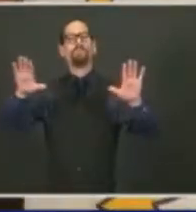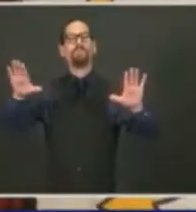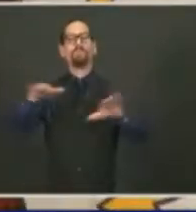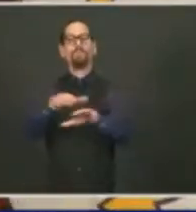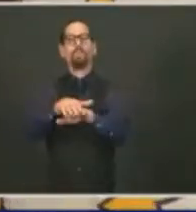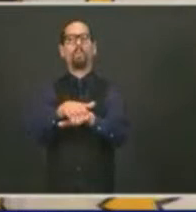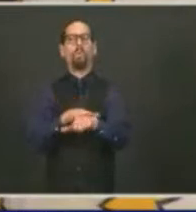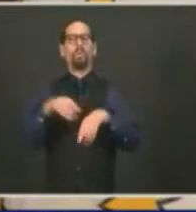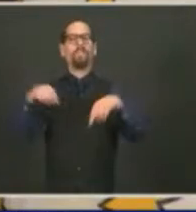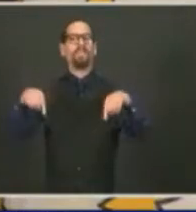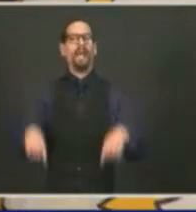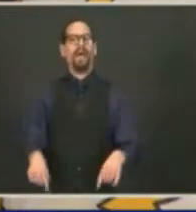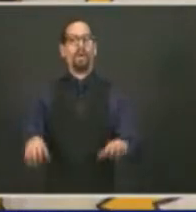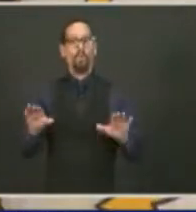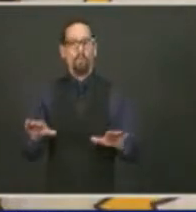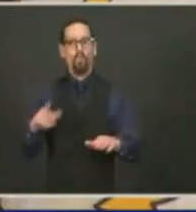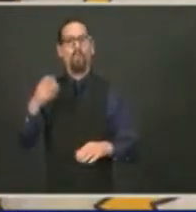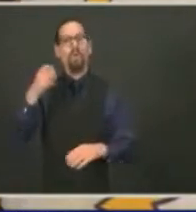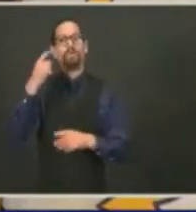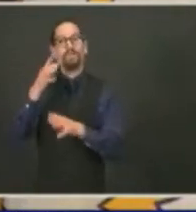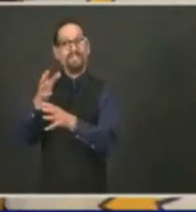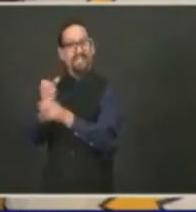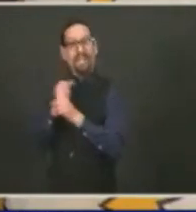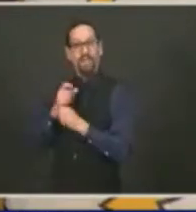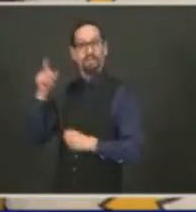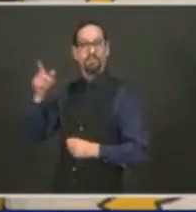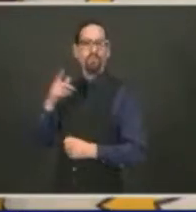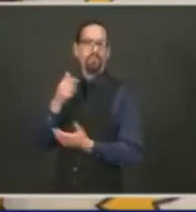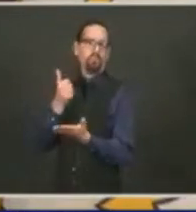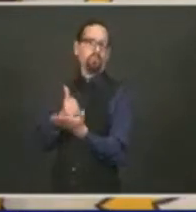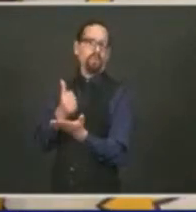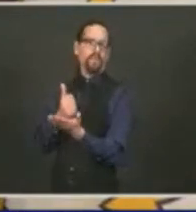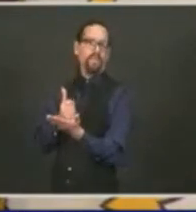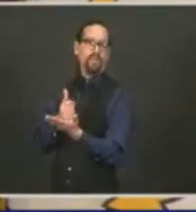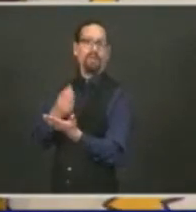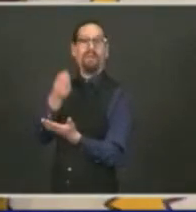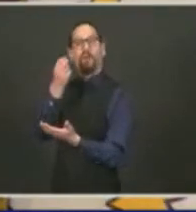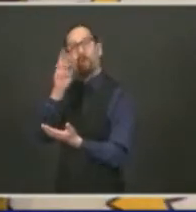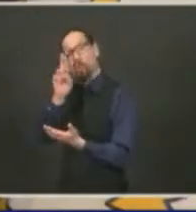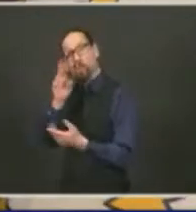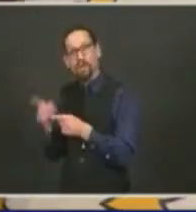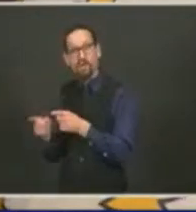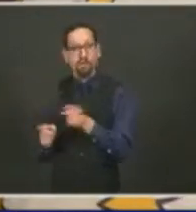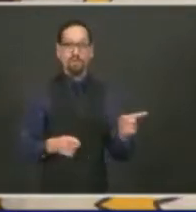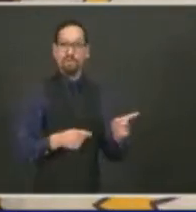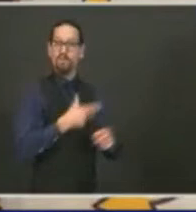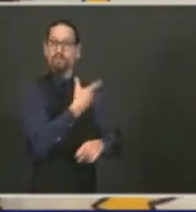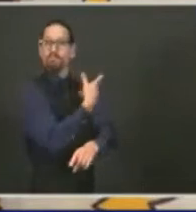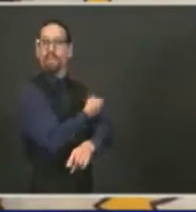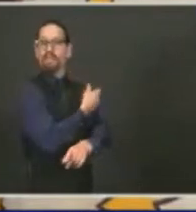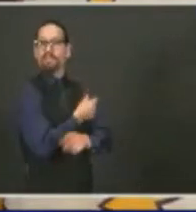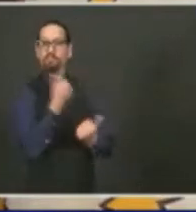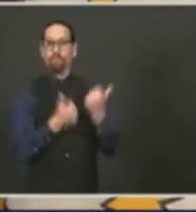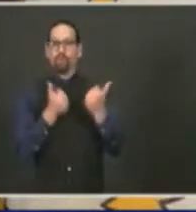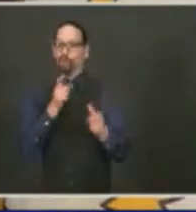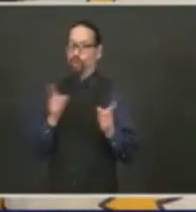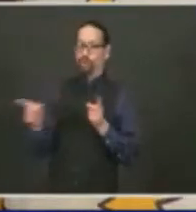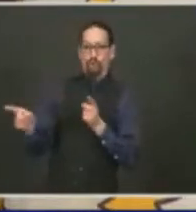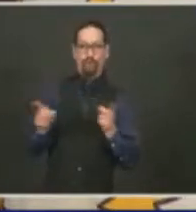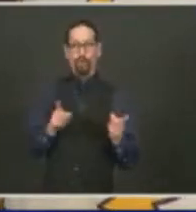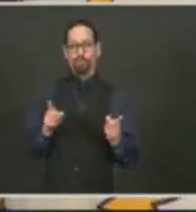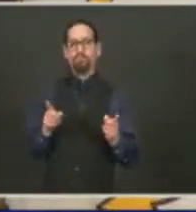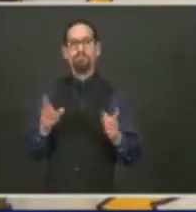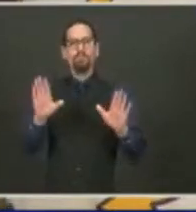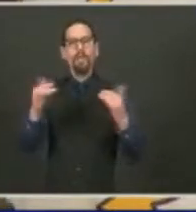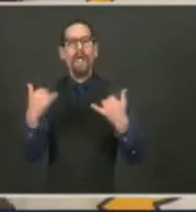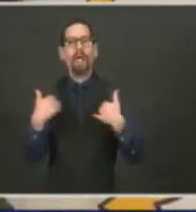or a vaccine. Well, we actually have both right now. We have a treatment. And I want to spend a moment or two talking about the monoclonal antibody